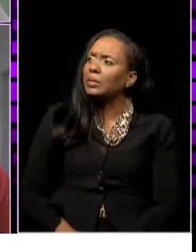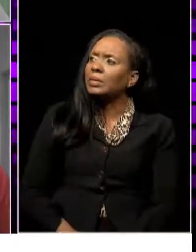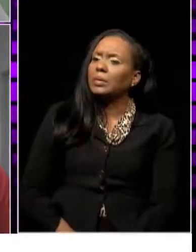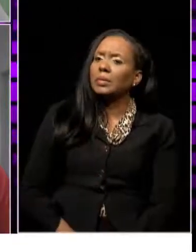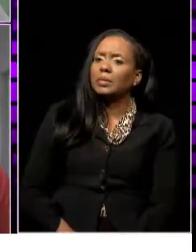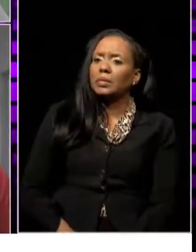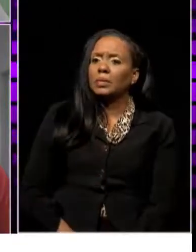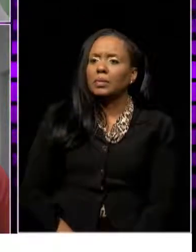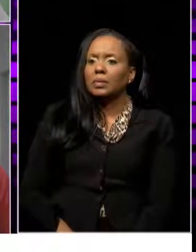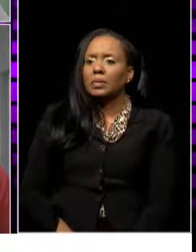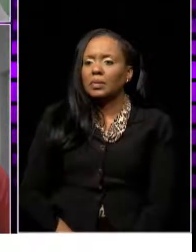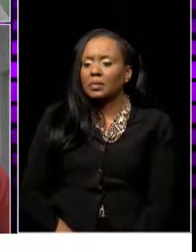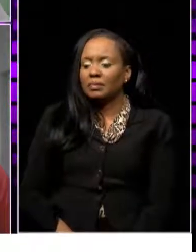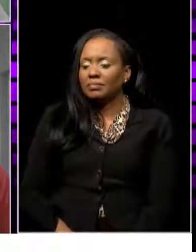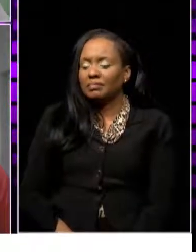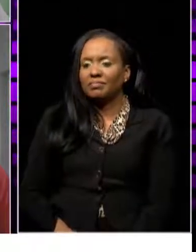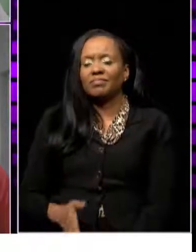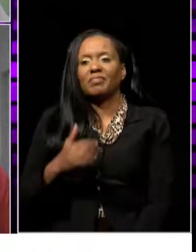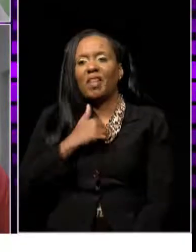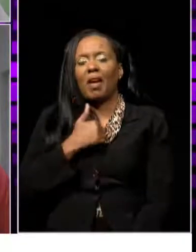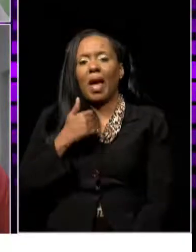Sorry, I was reading a comment that came up.